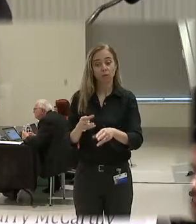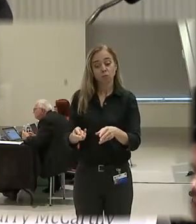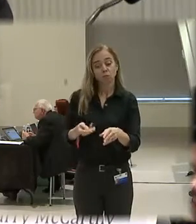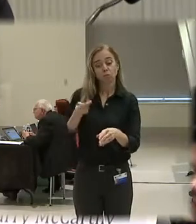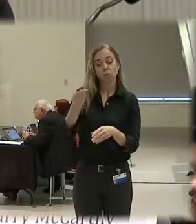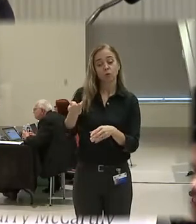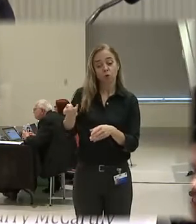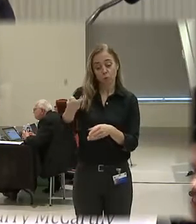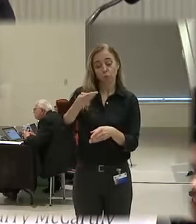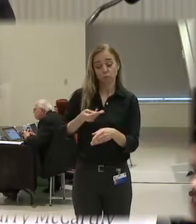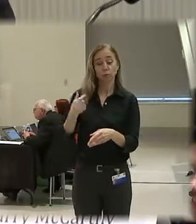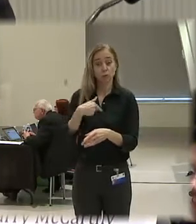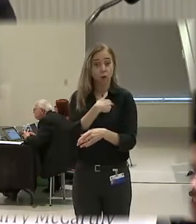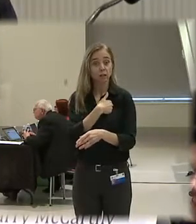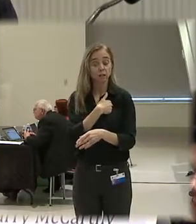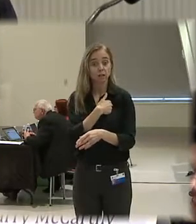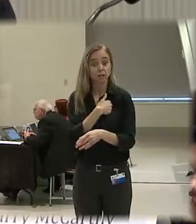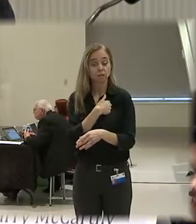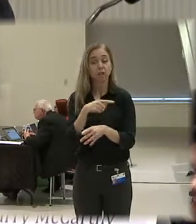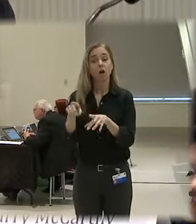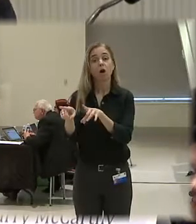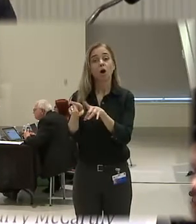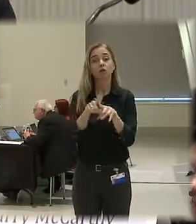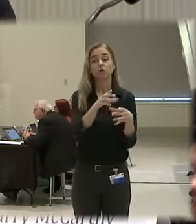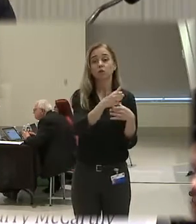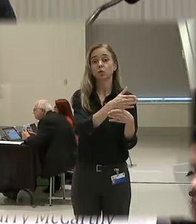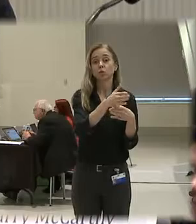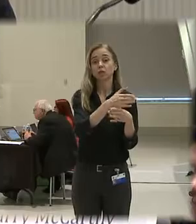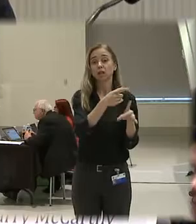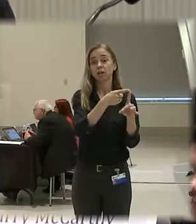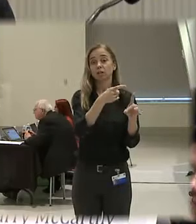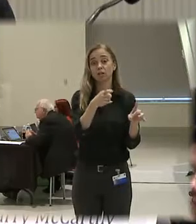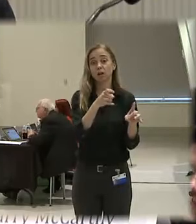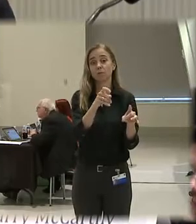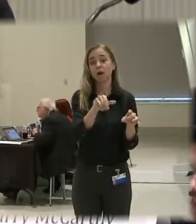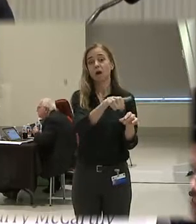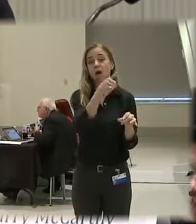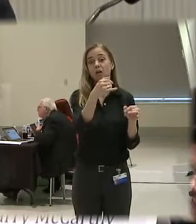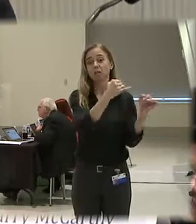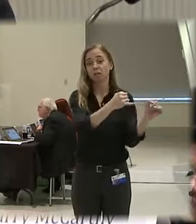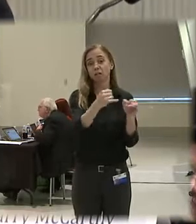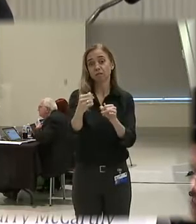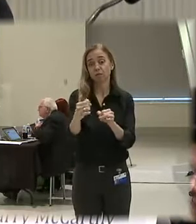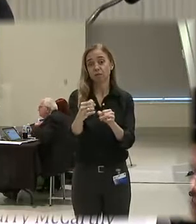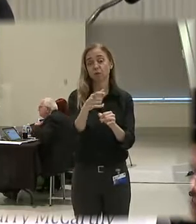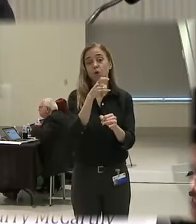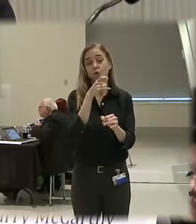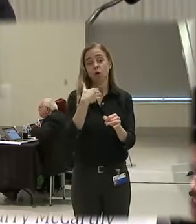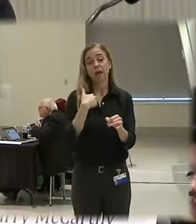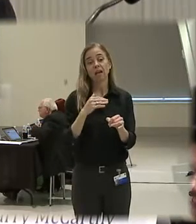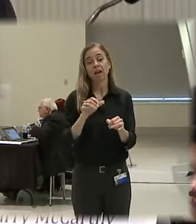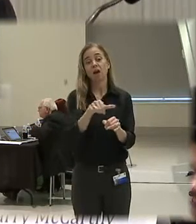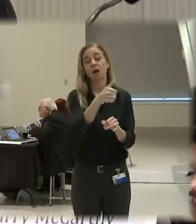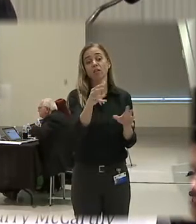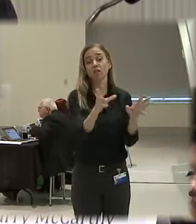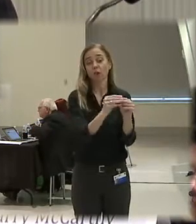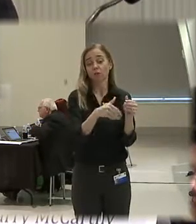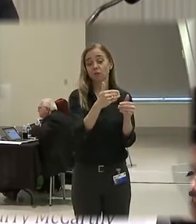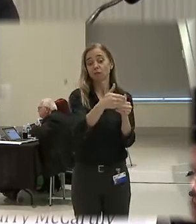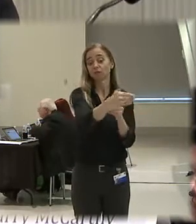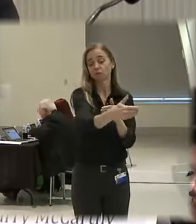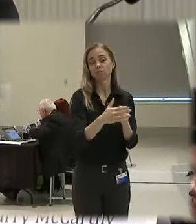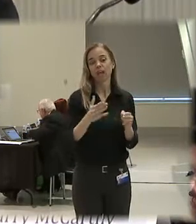delivered to us, as well as being shared for all the individuals that have the upcoming conference coming. And one